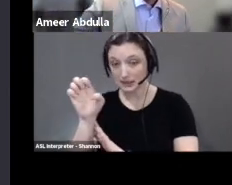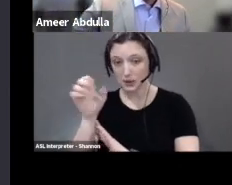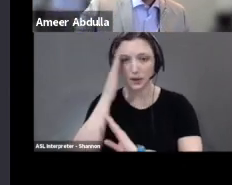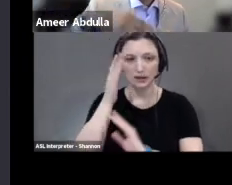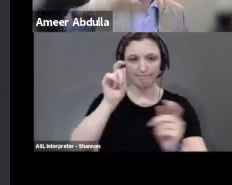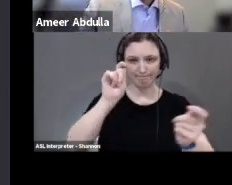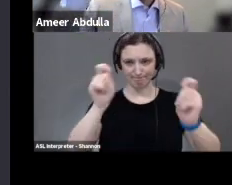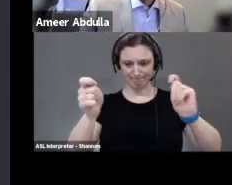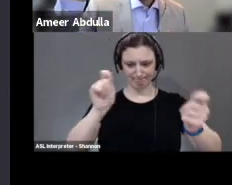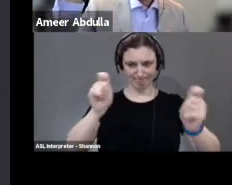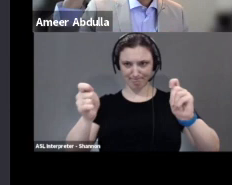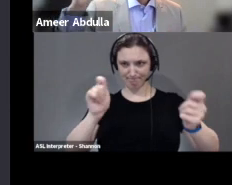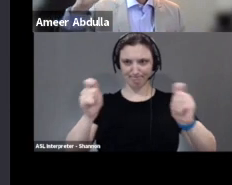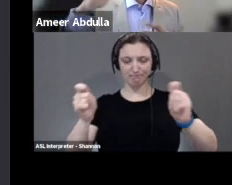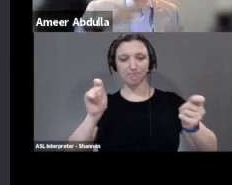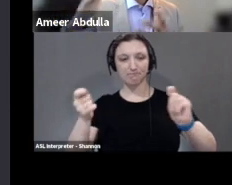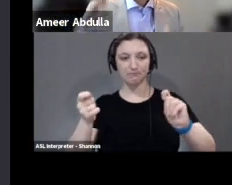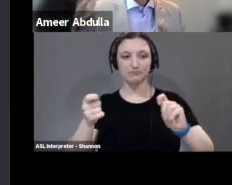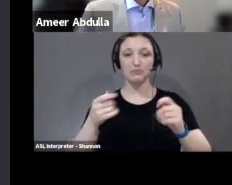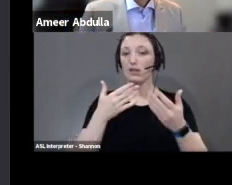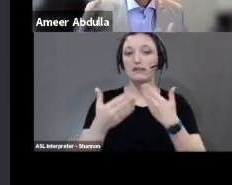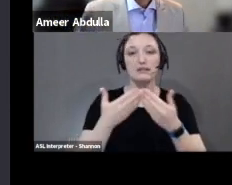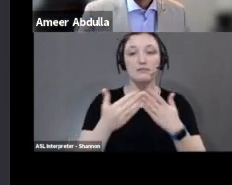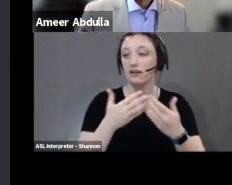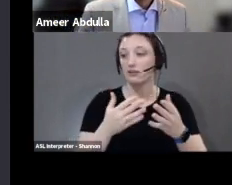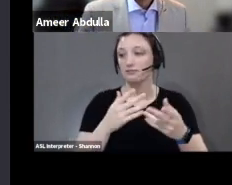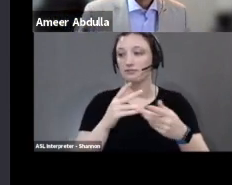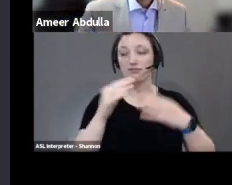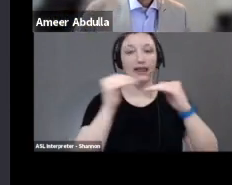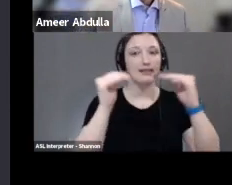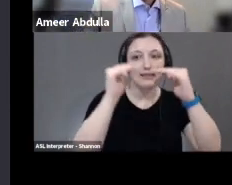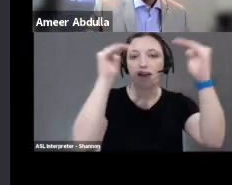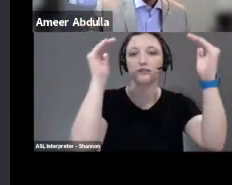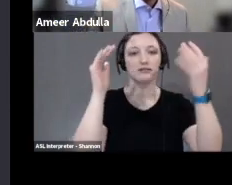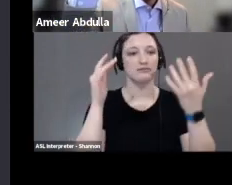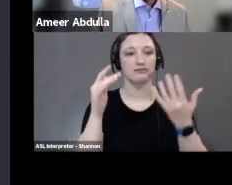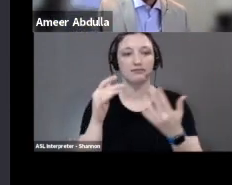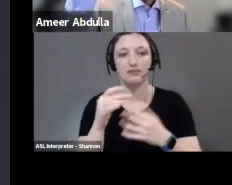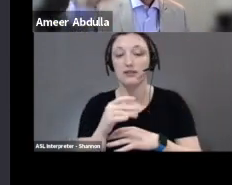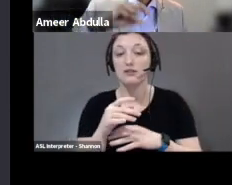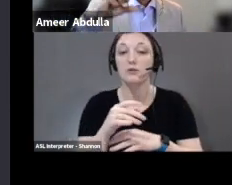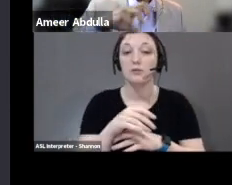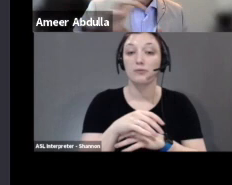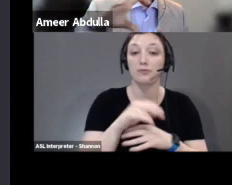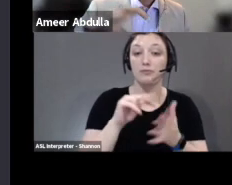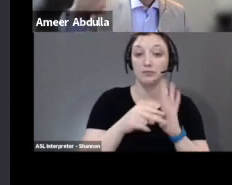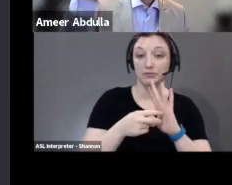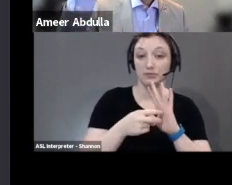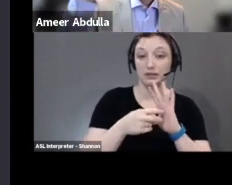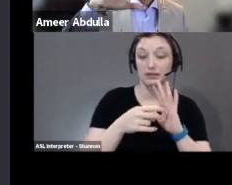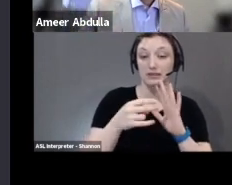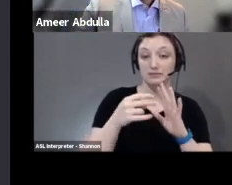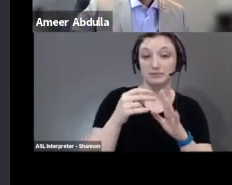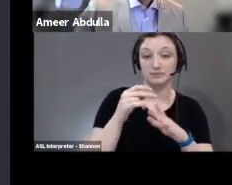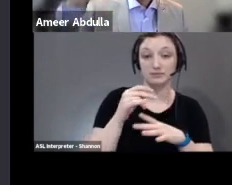whatever layer or whatever organization, it will be about the same if a person earned it directly or you earned it through some